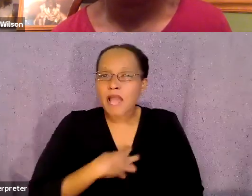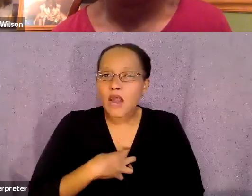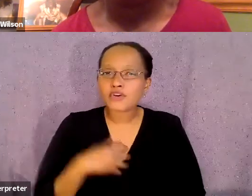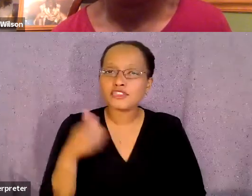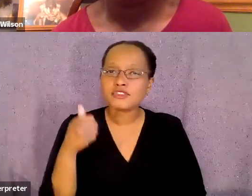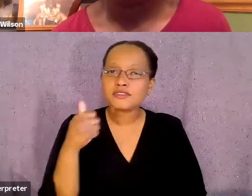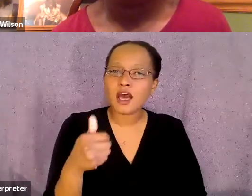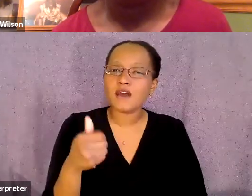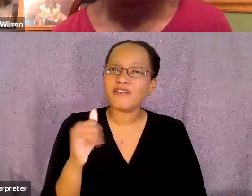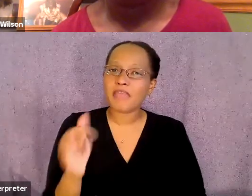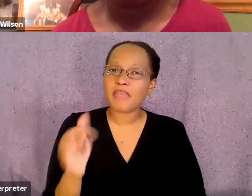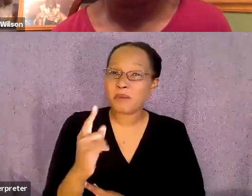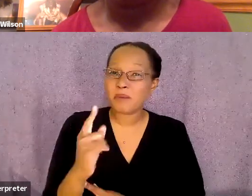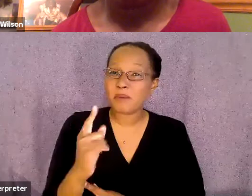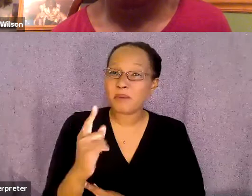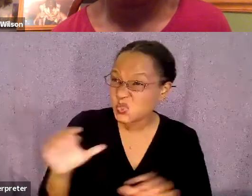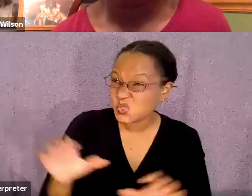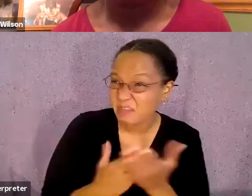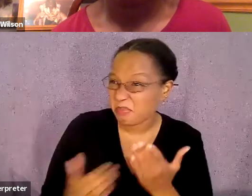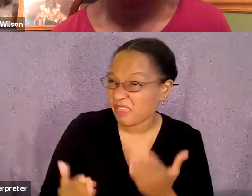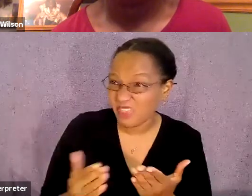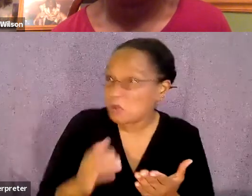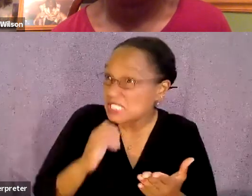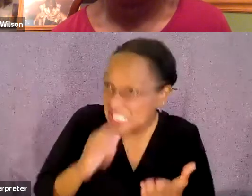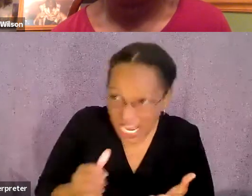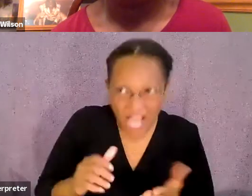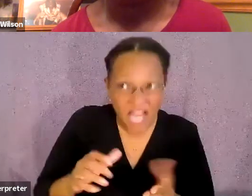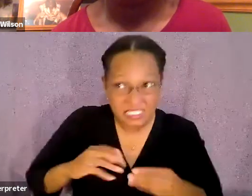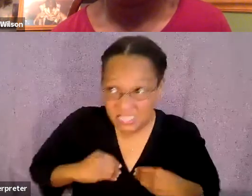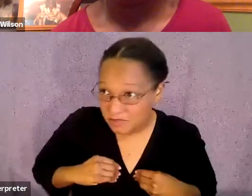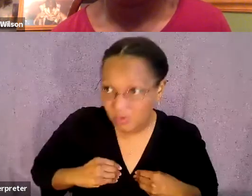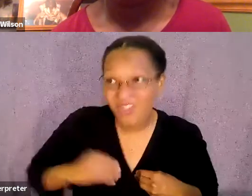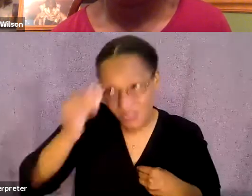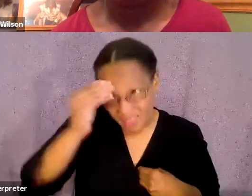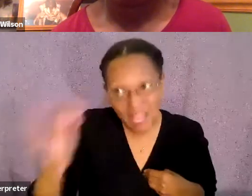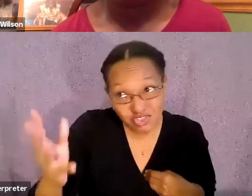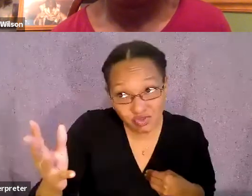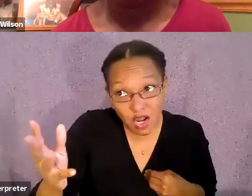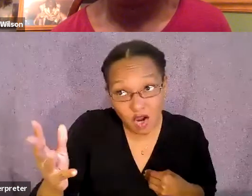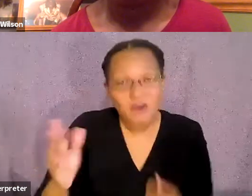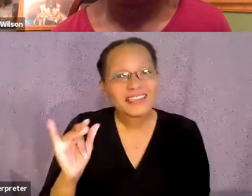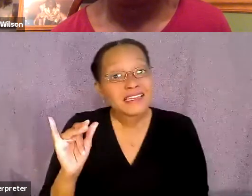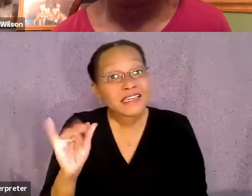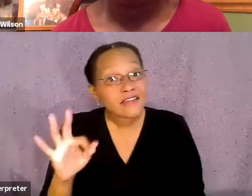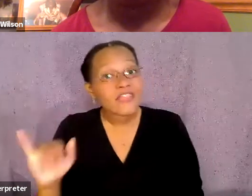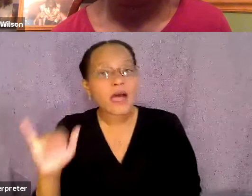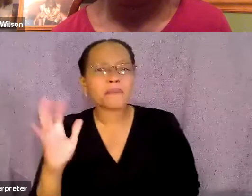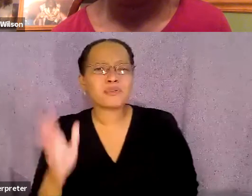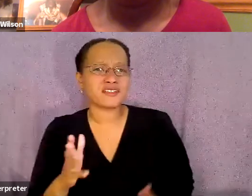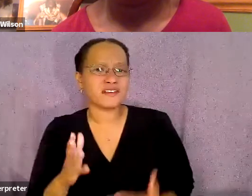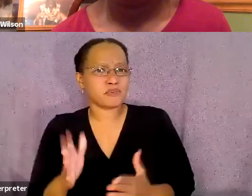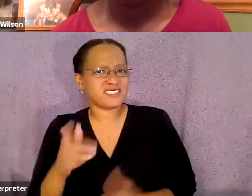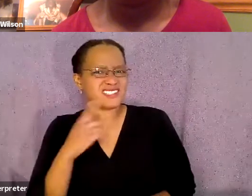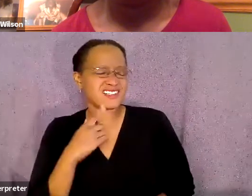like, you know what, you did something that was not okay. And I need you to know that. And even if that person blows it off or be like, oh, I'm